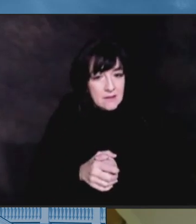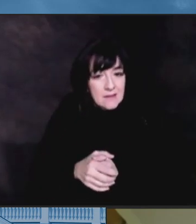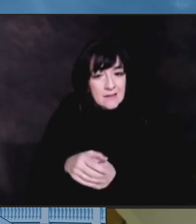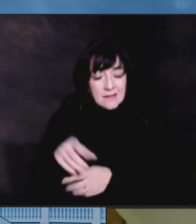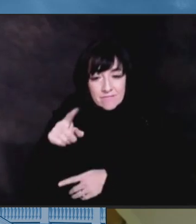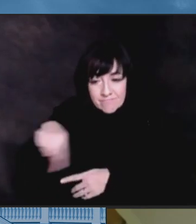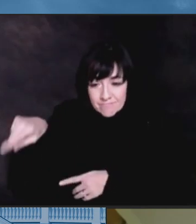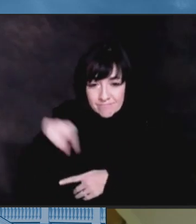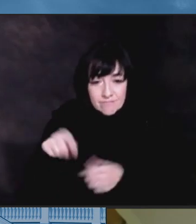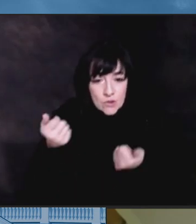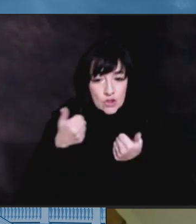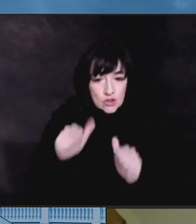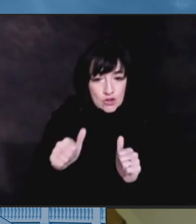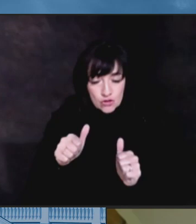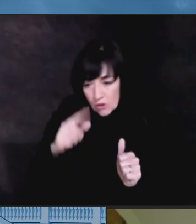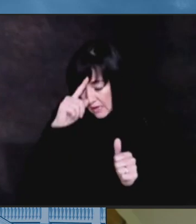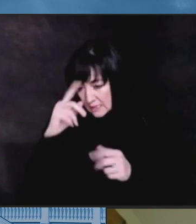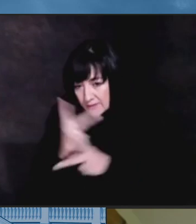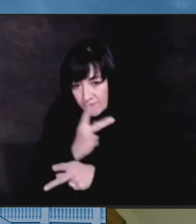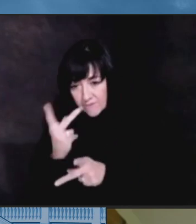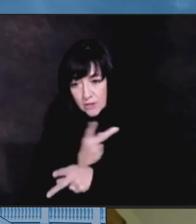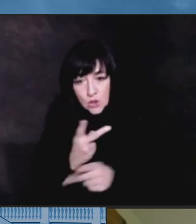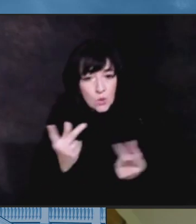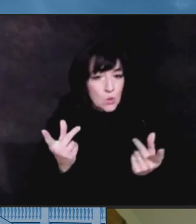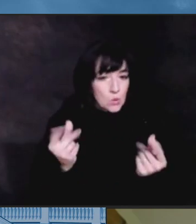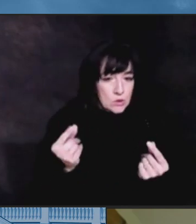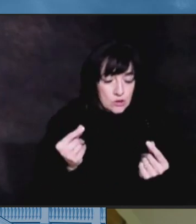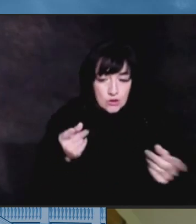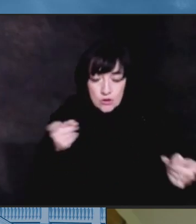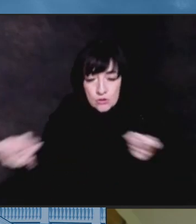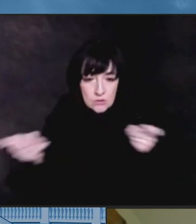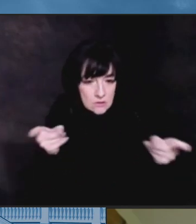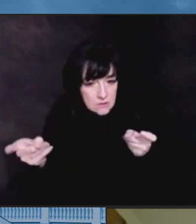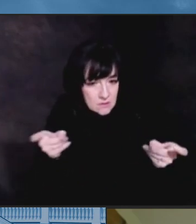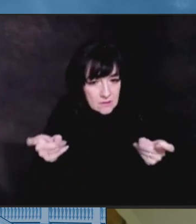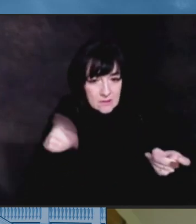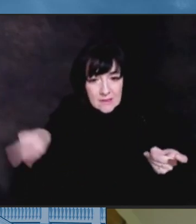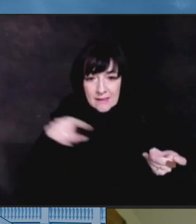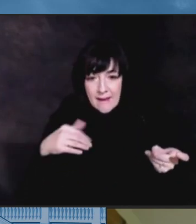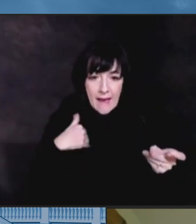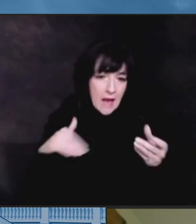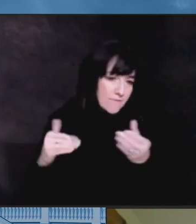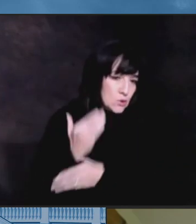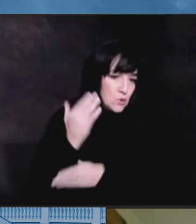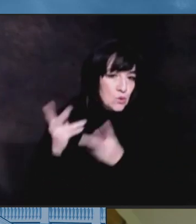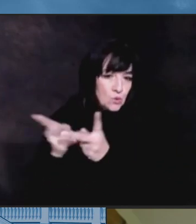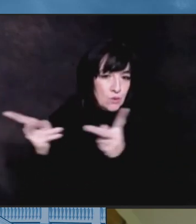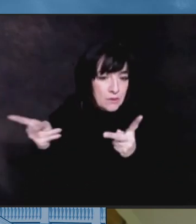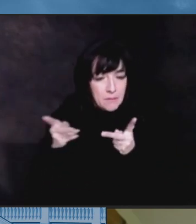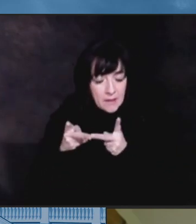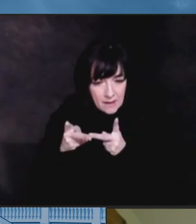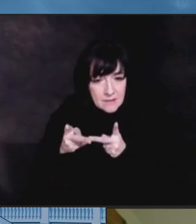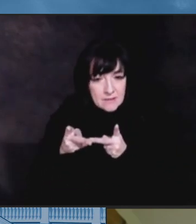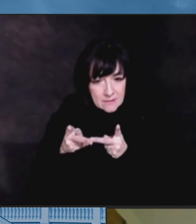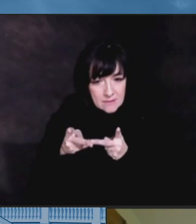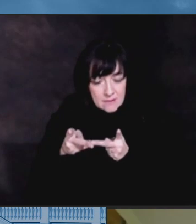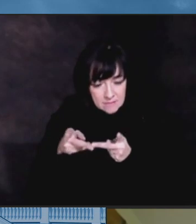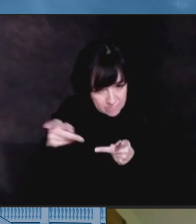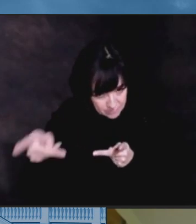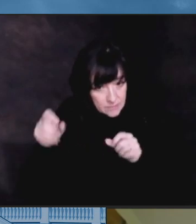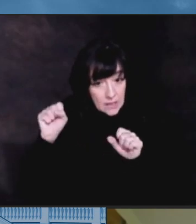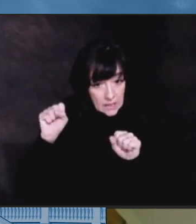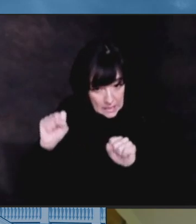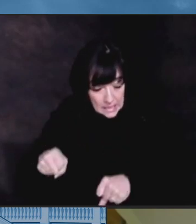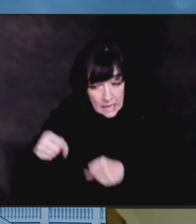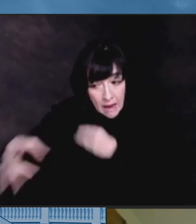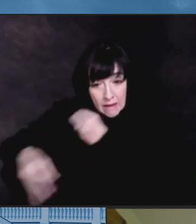to manage that population in their facilities. They've got a brand new facility there that they can light up some